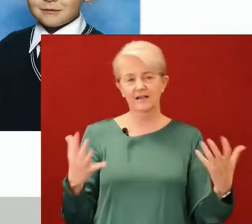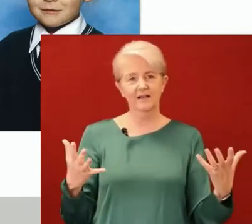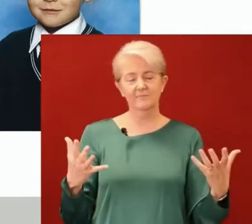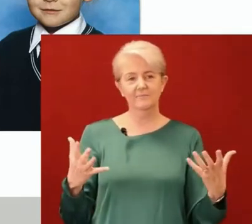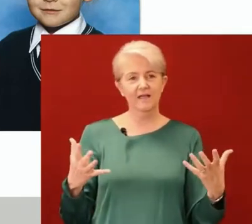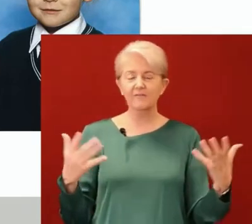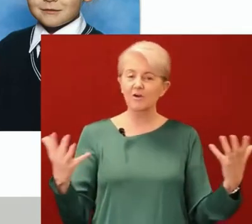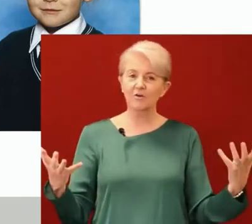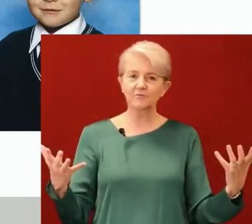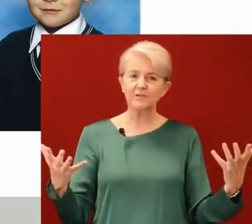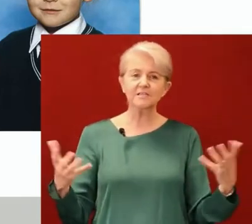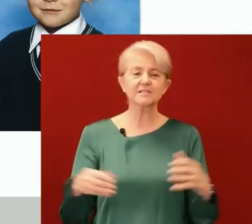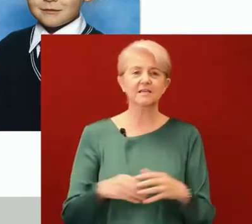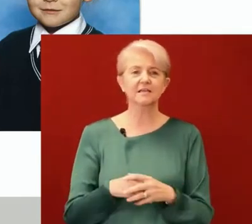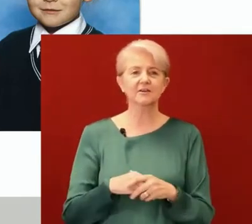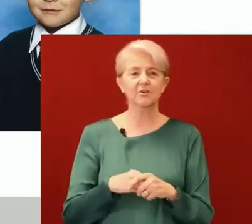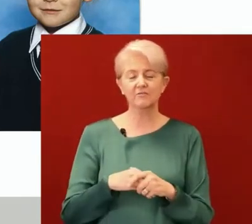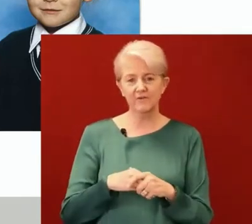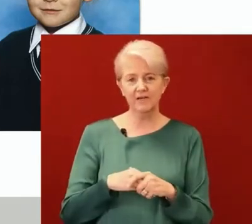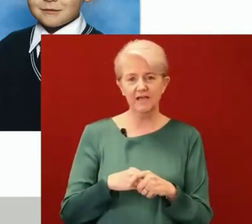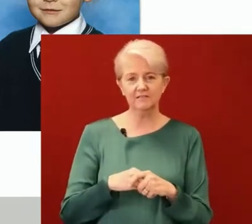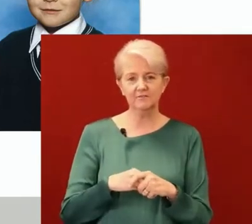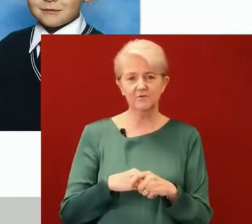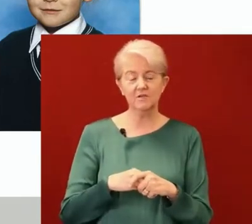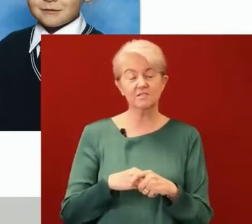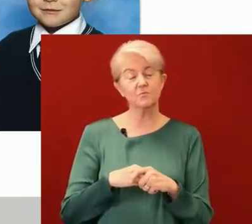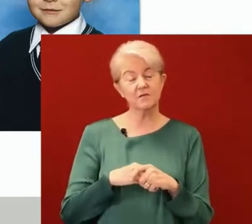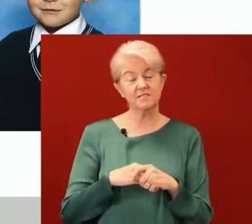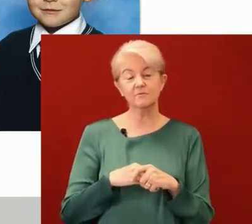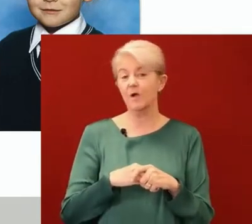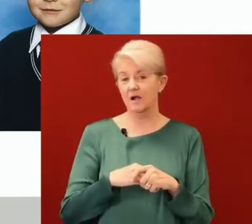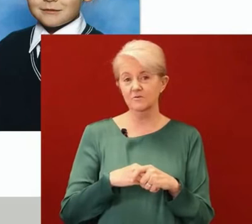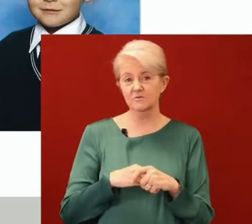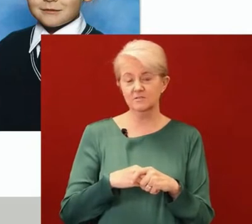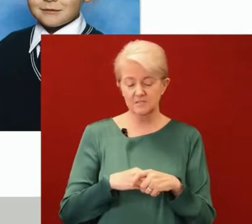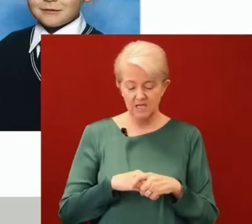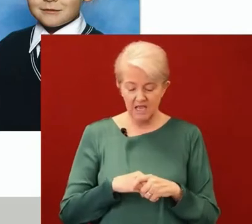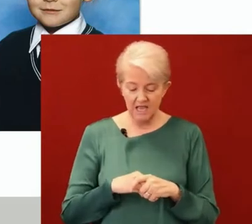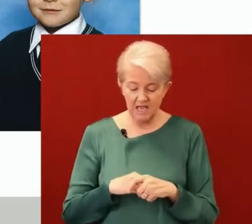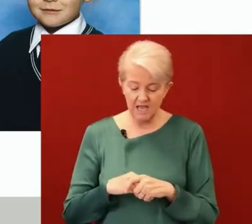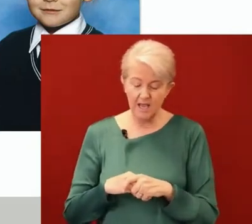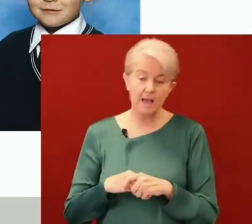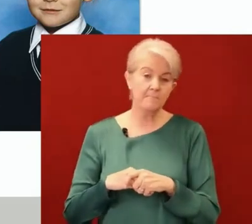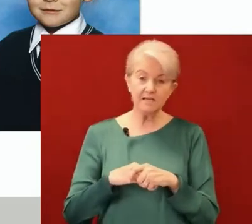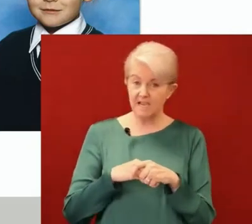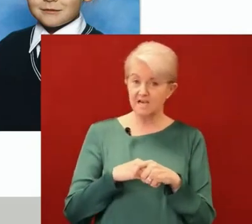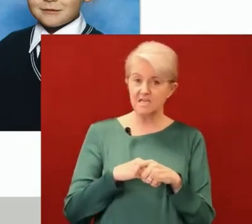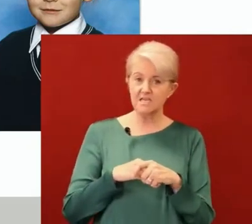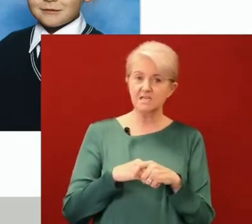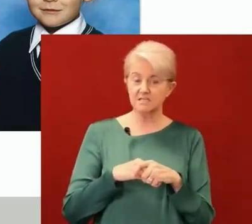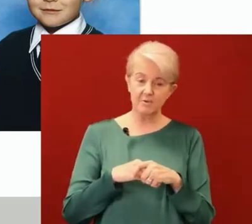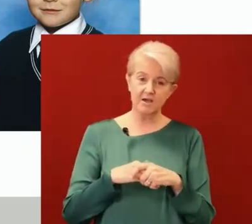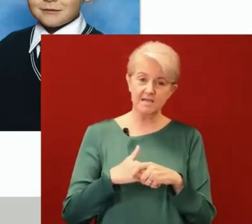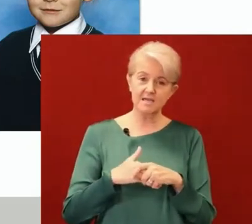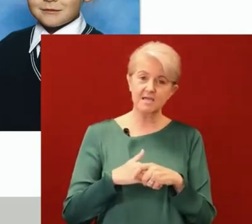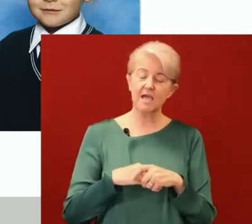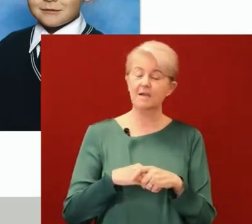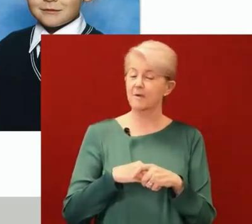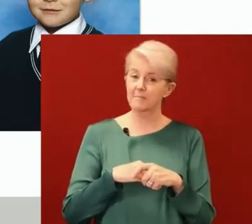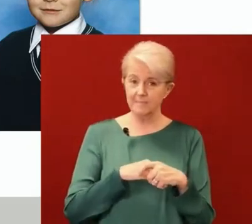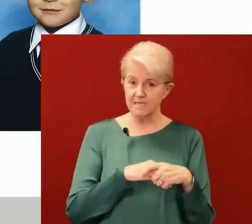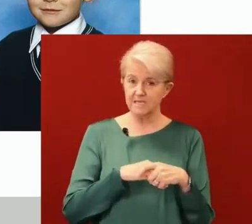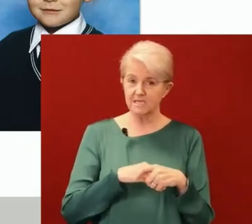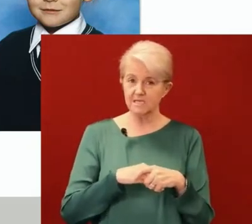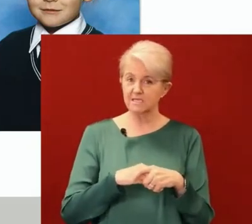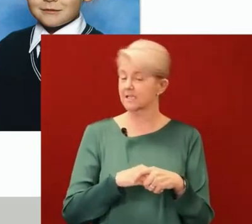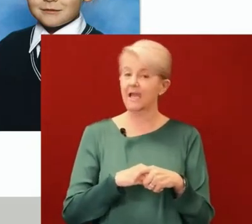Sarah, ever confident in her very loud little voice, said, "Well, my daddy is a bikie and